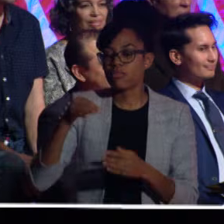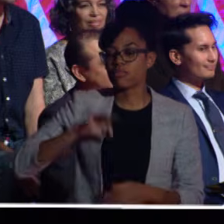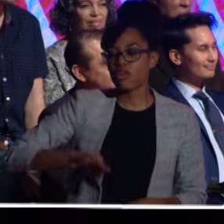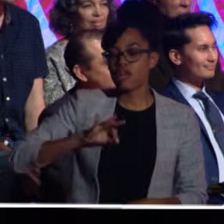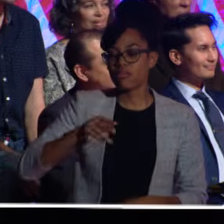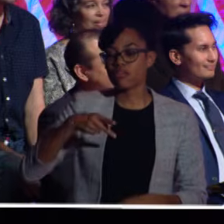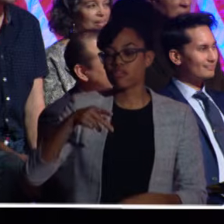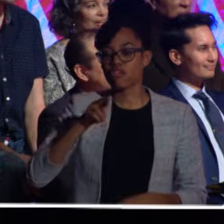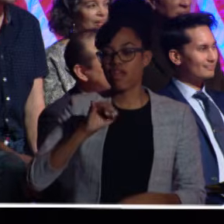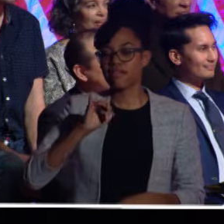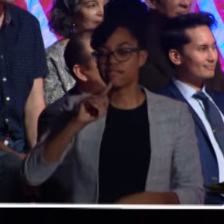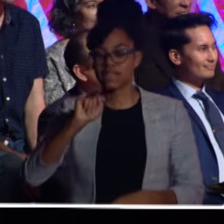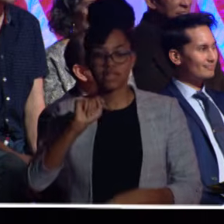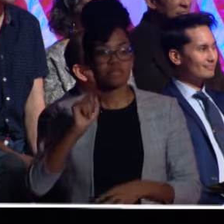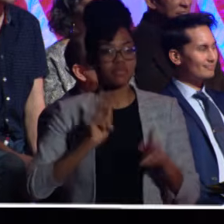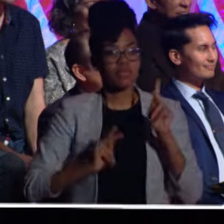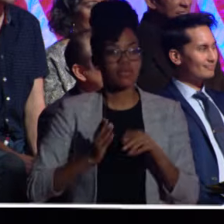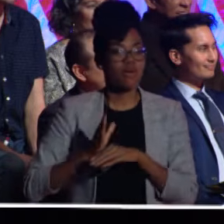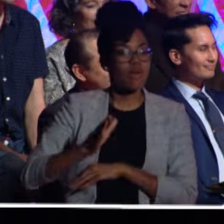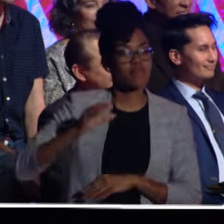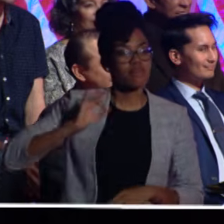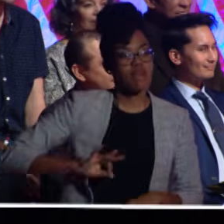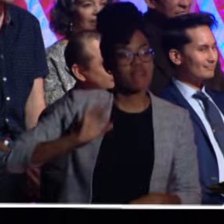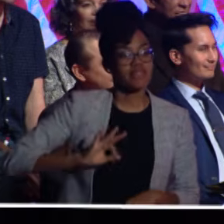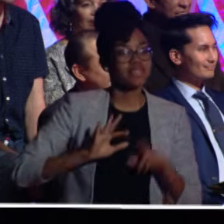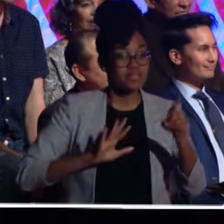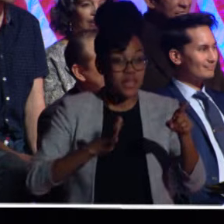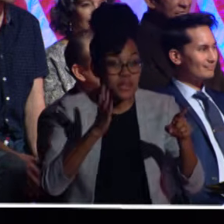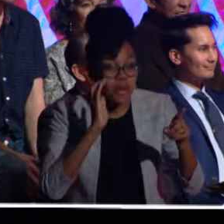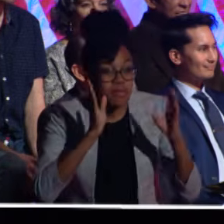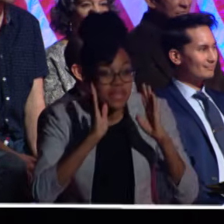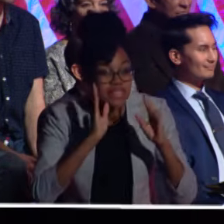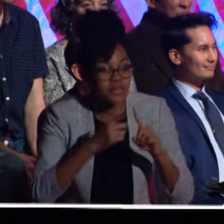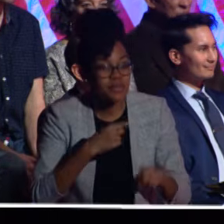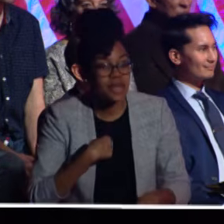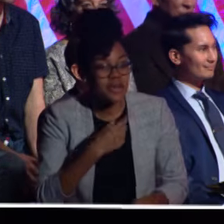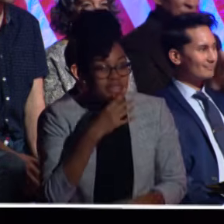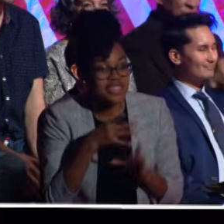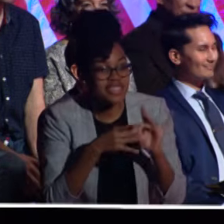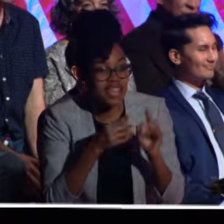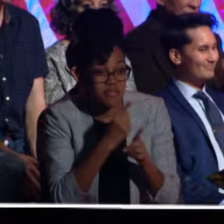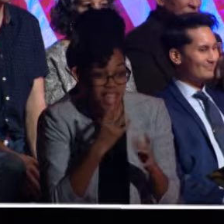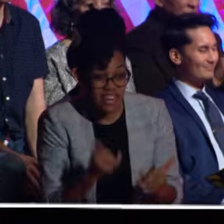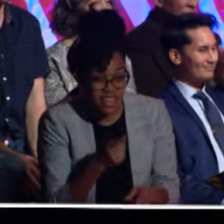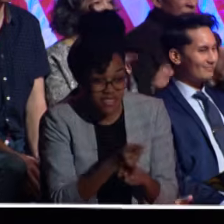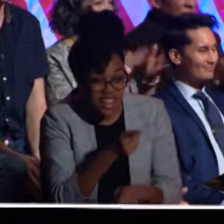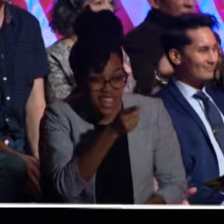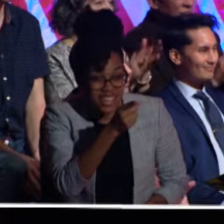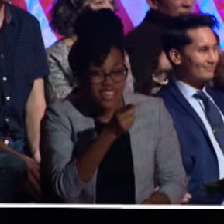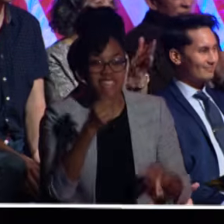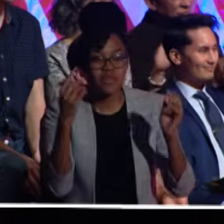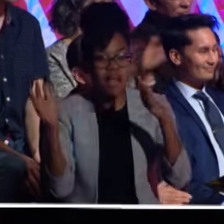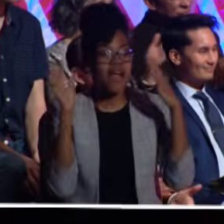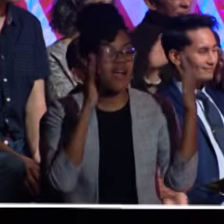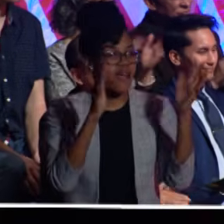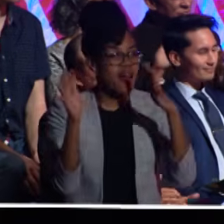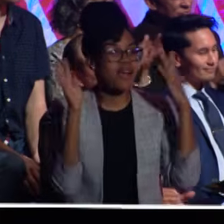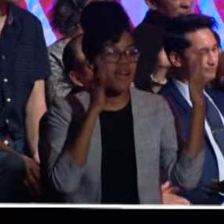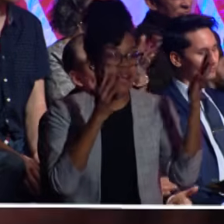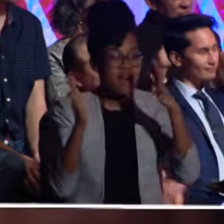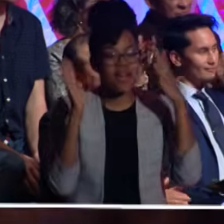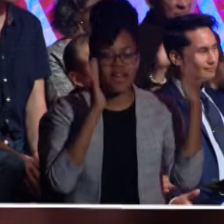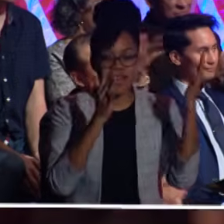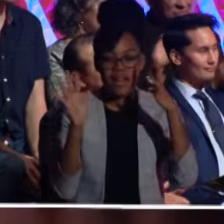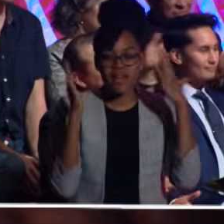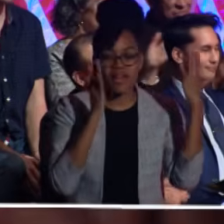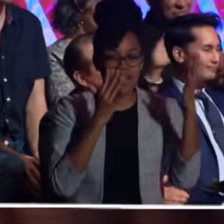Thank you. You probably want to hear what I'm going to say next, don't you? Do you want to hear about affordable housing in the district?